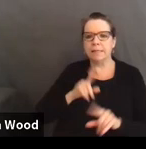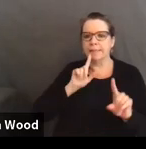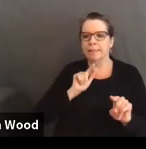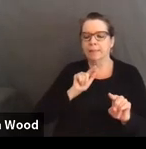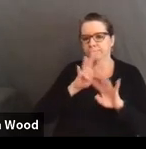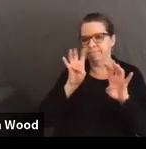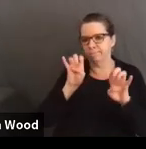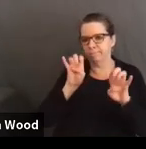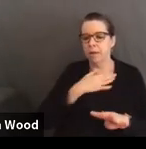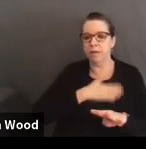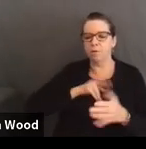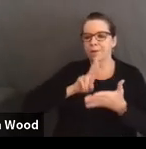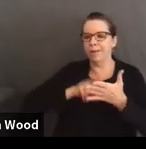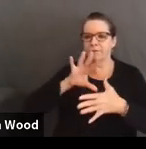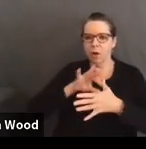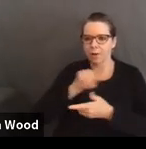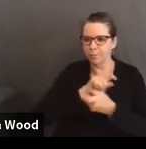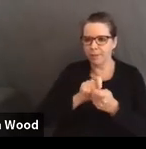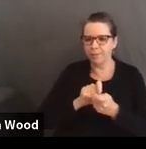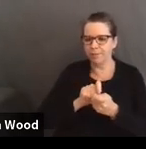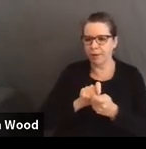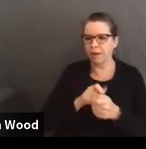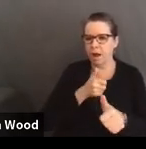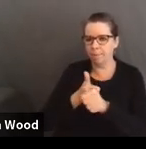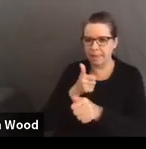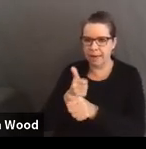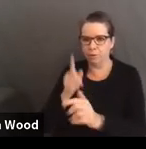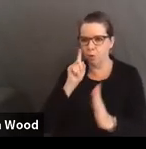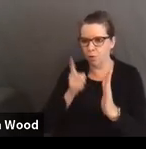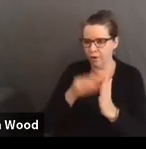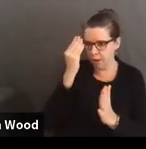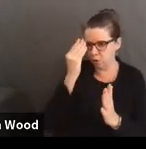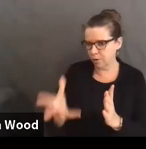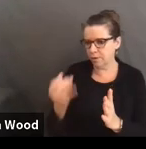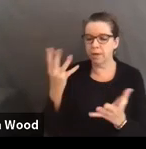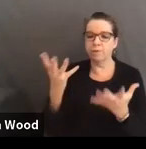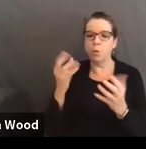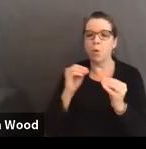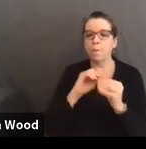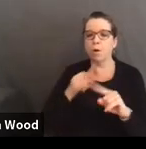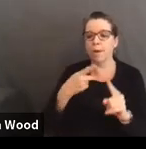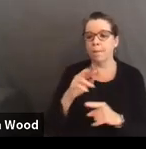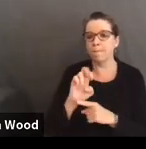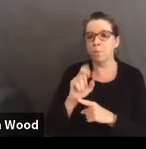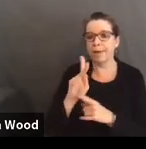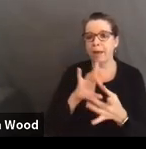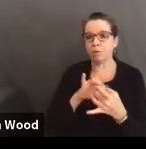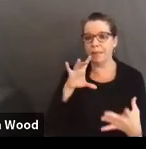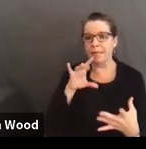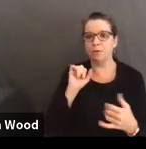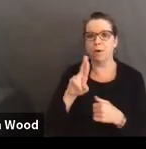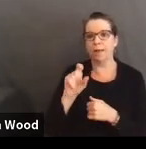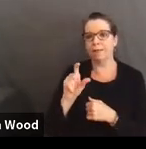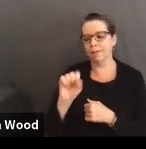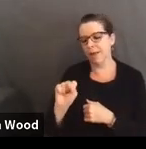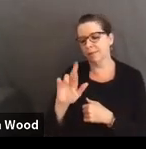up for content specific updates if you'd like to just know more about when pre-K is released or when SLAR is